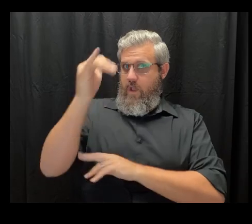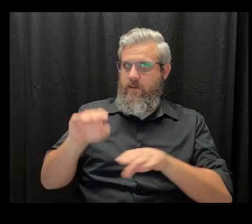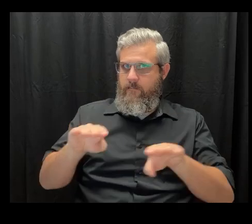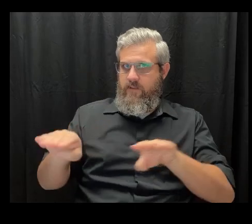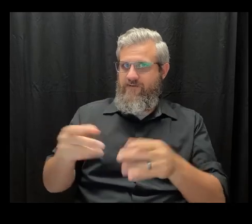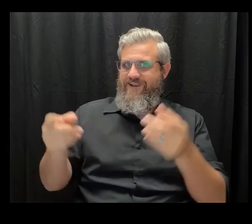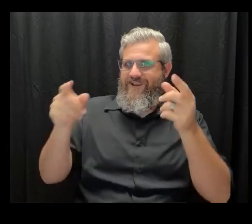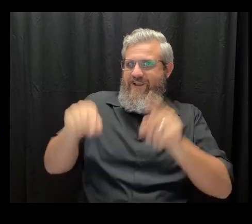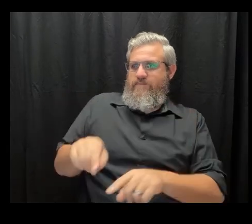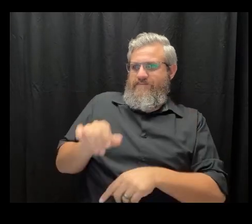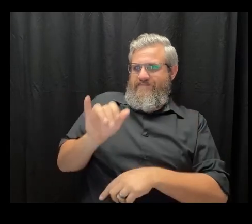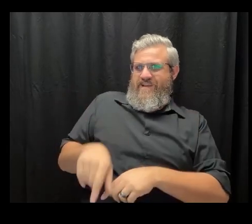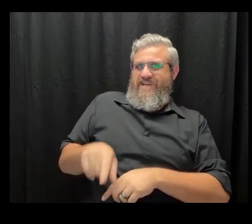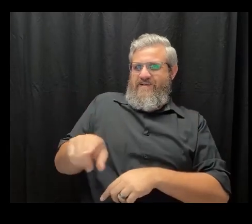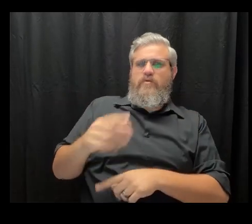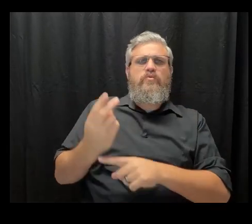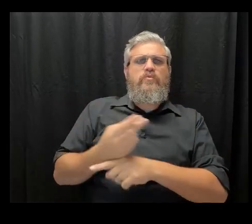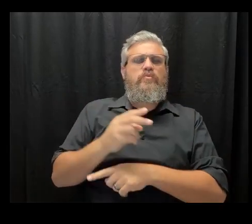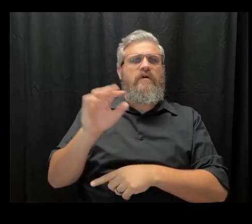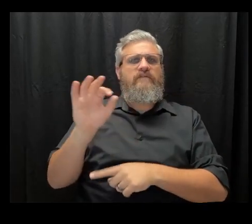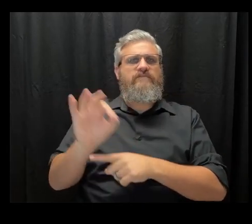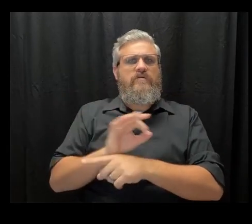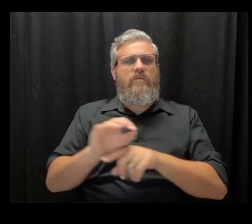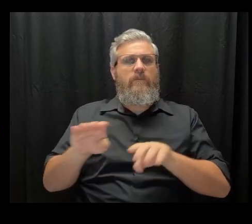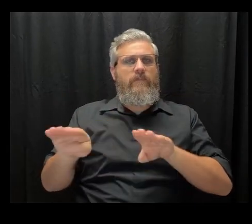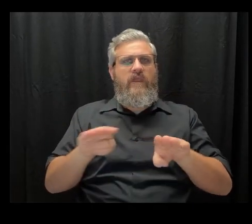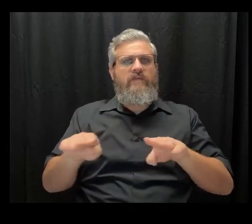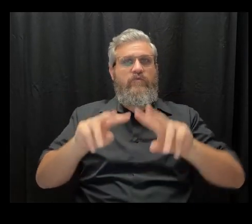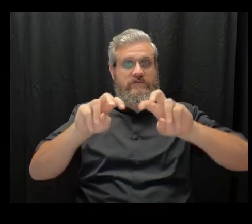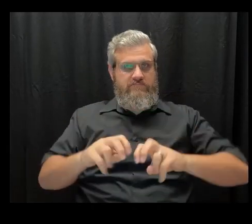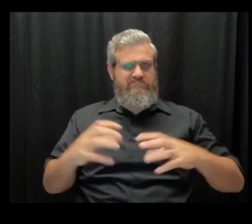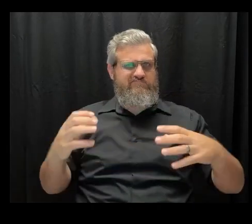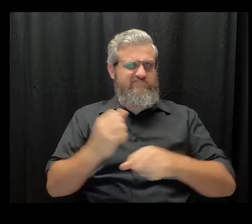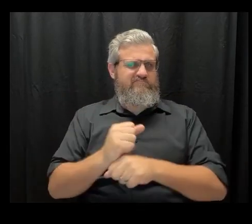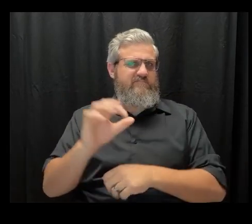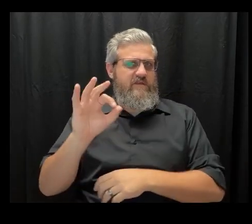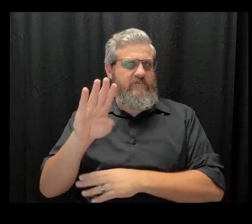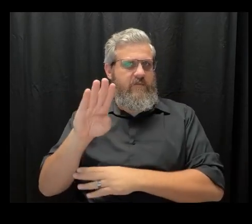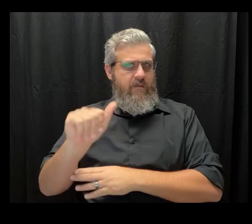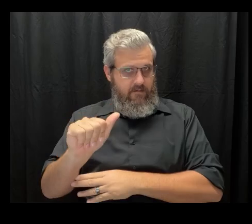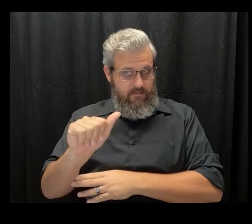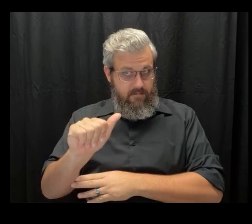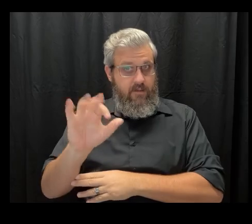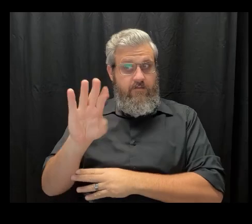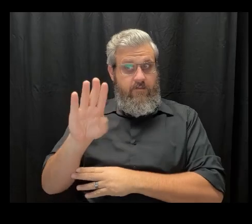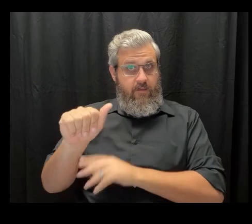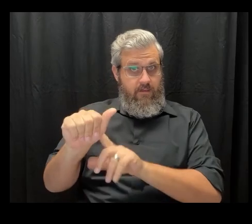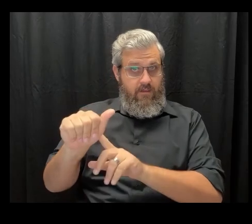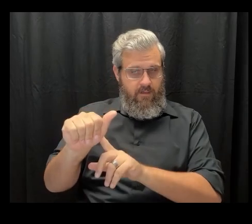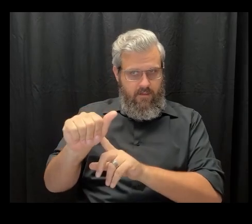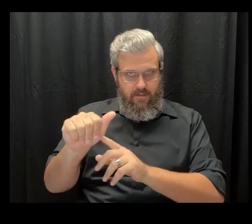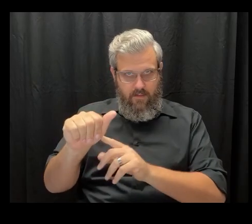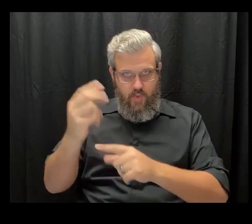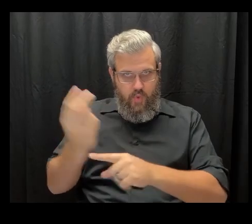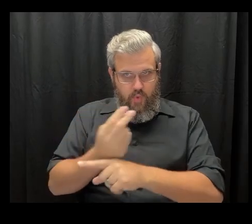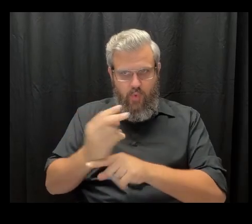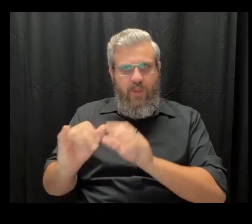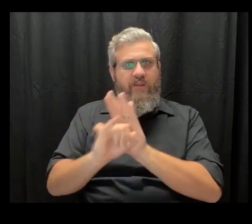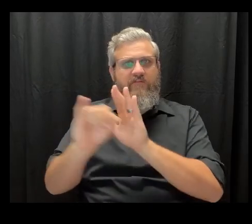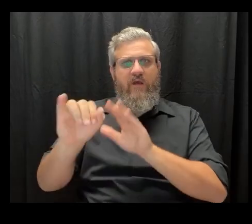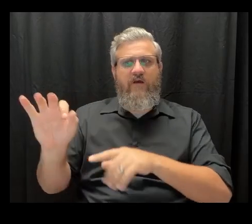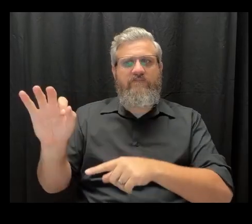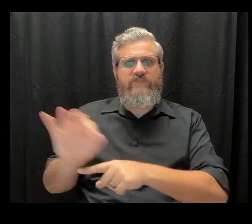an FBA, comes in. An FBA helps us identify the function or whether the student may be trying to